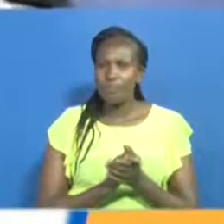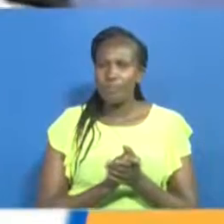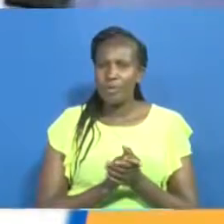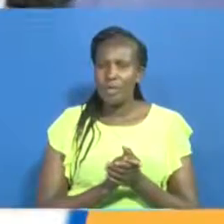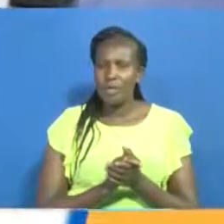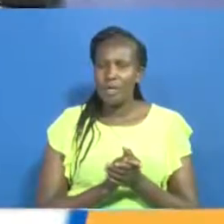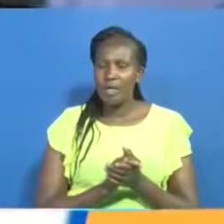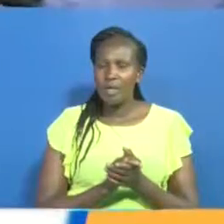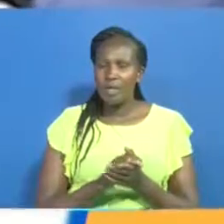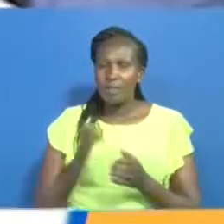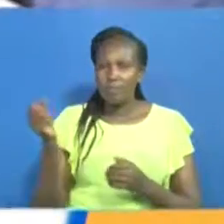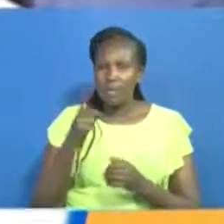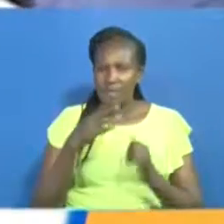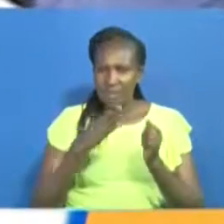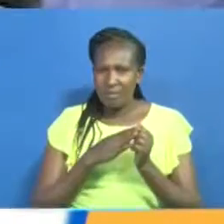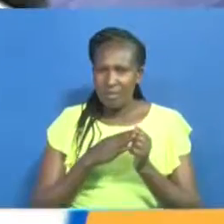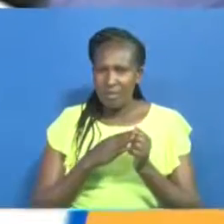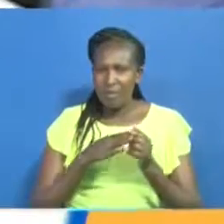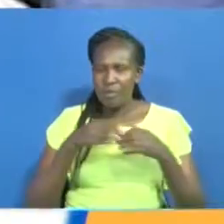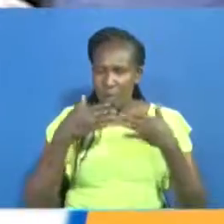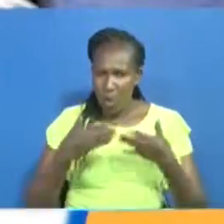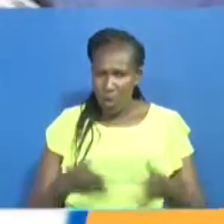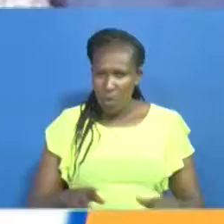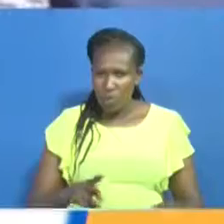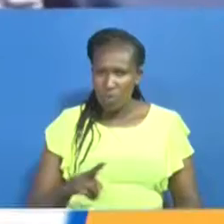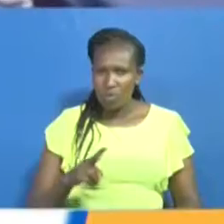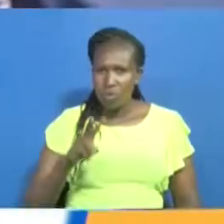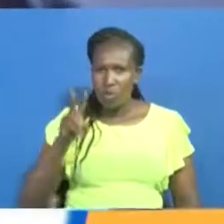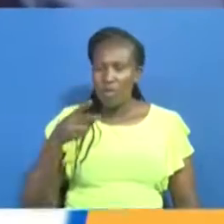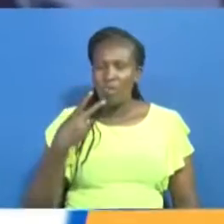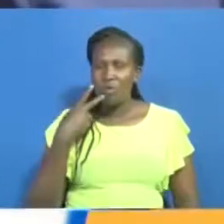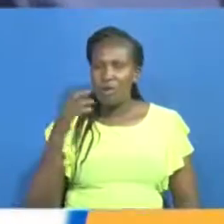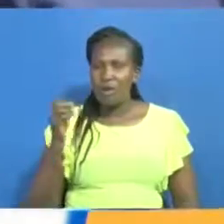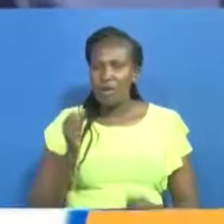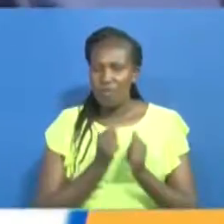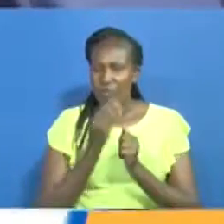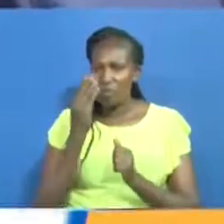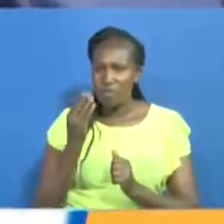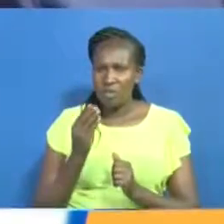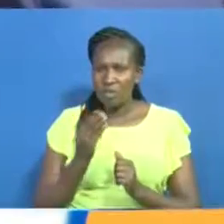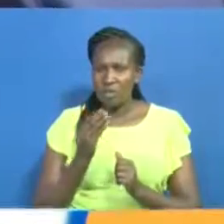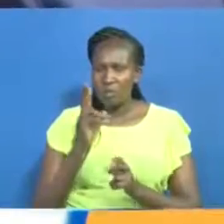September, we had lost a total of 2,214 lives. That's